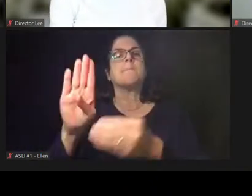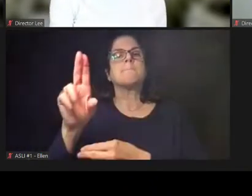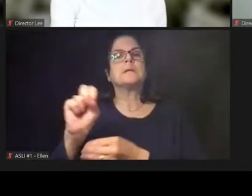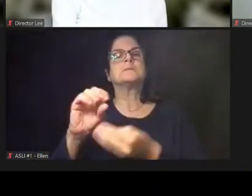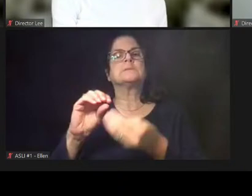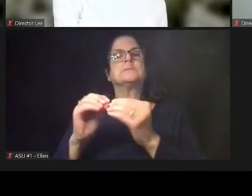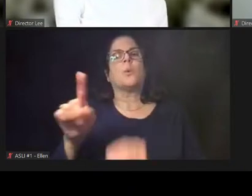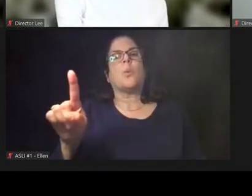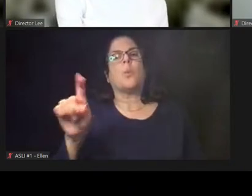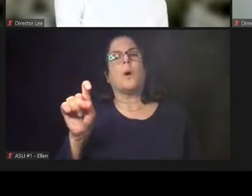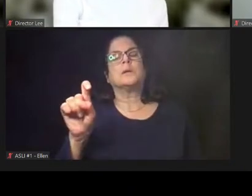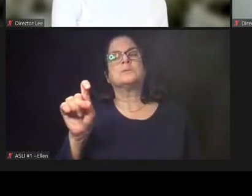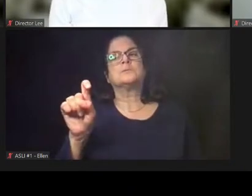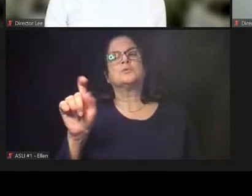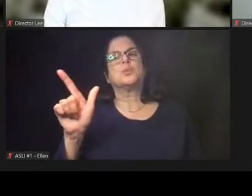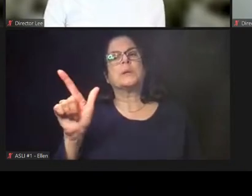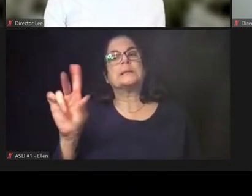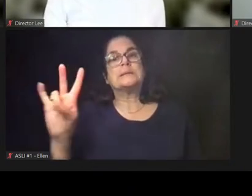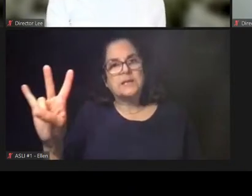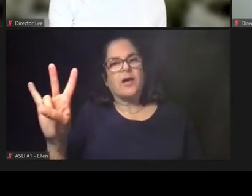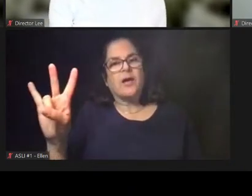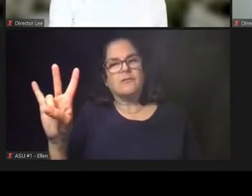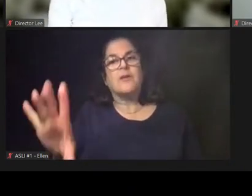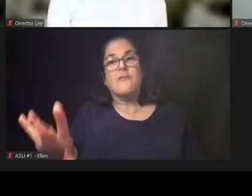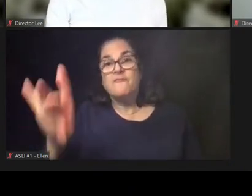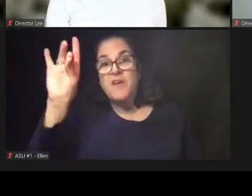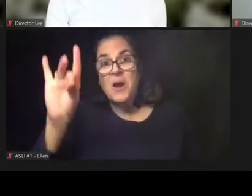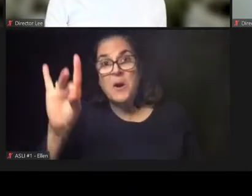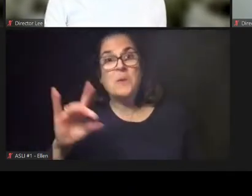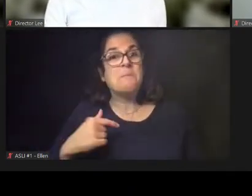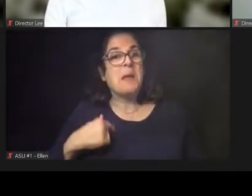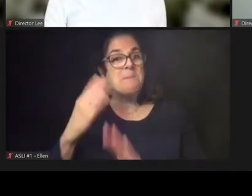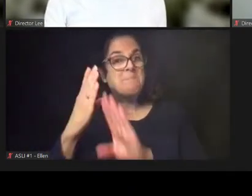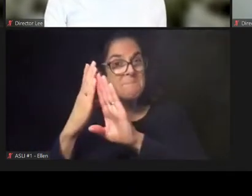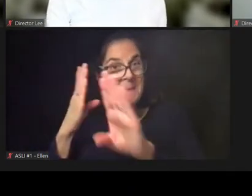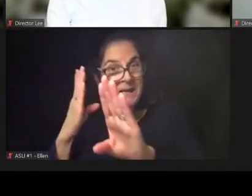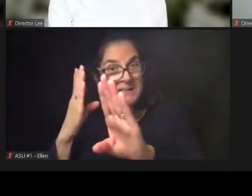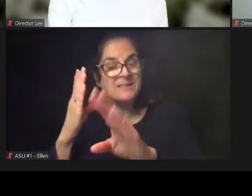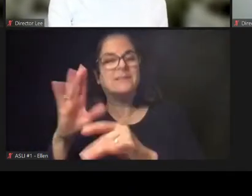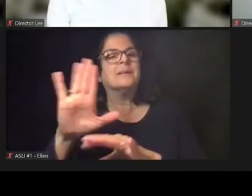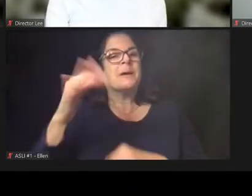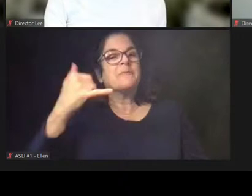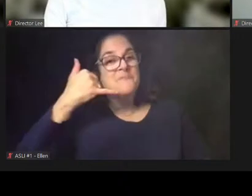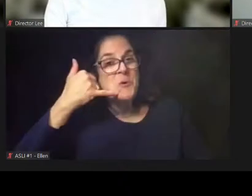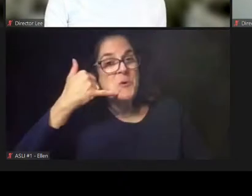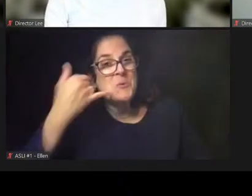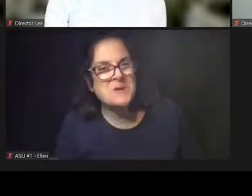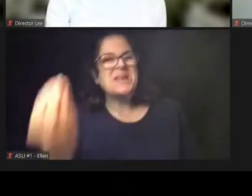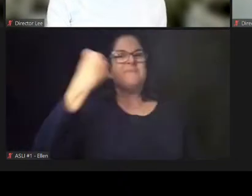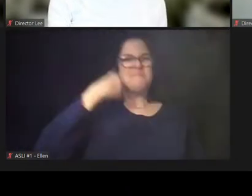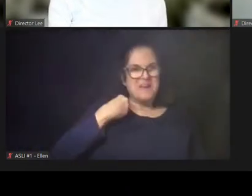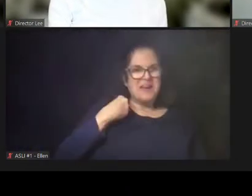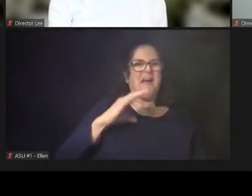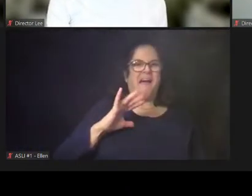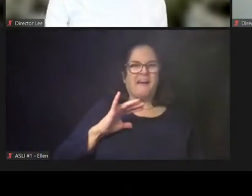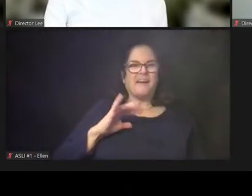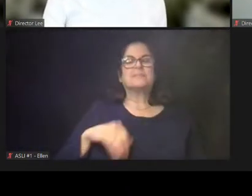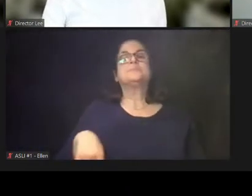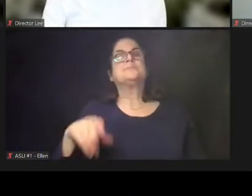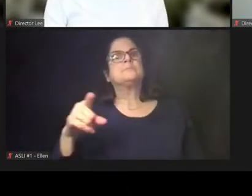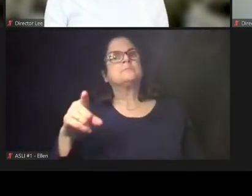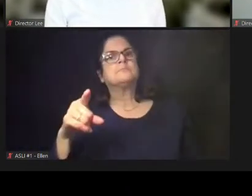and for the rest of us if CTA stops buying diesel buses now. The air pollution to which diesel